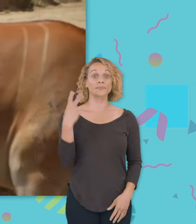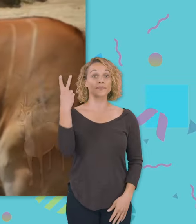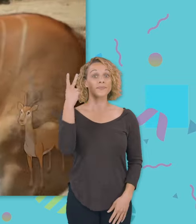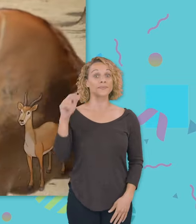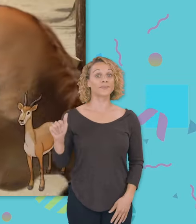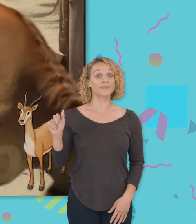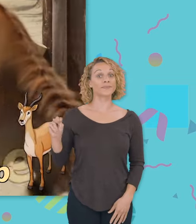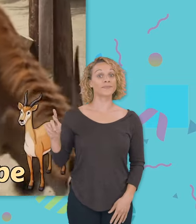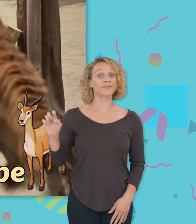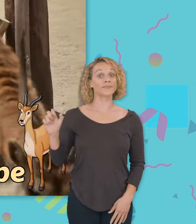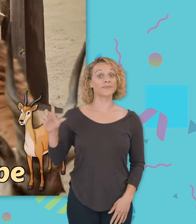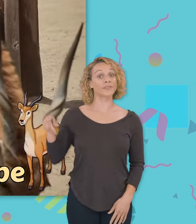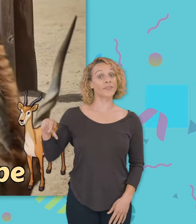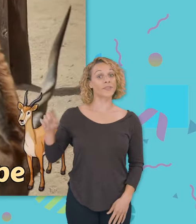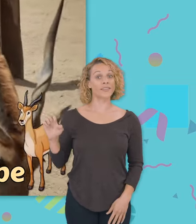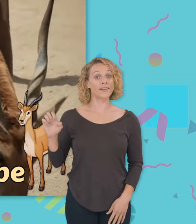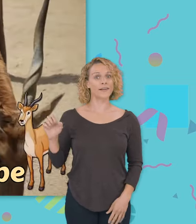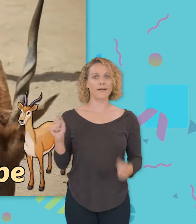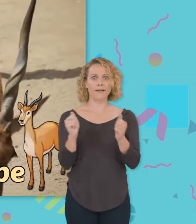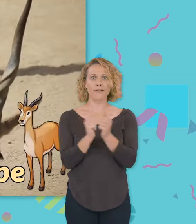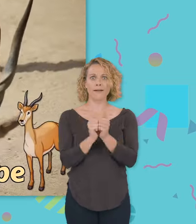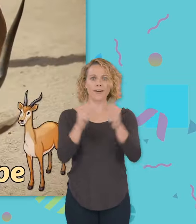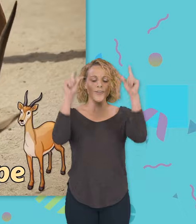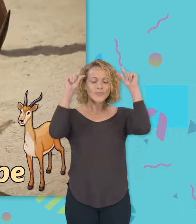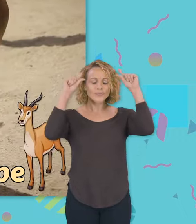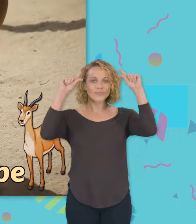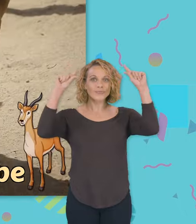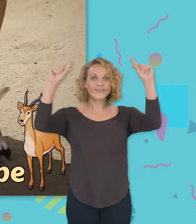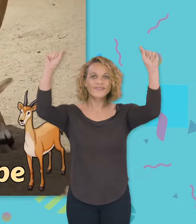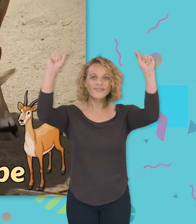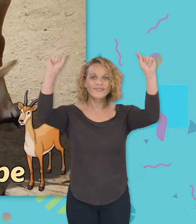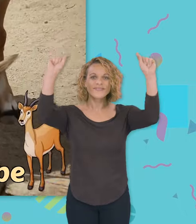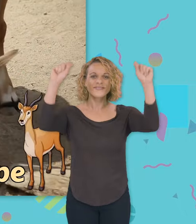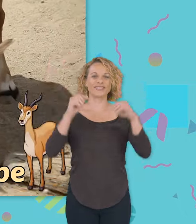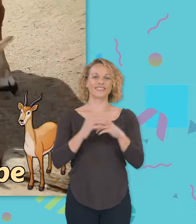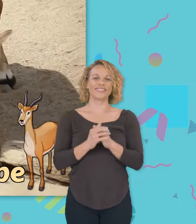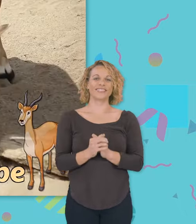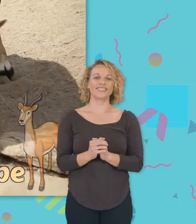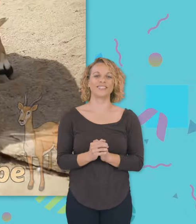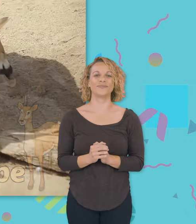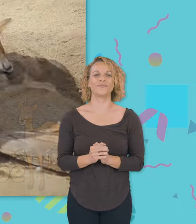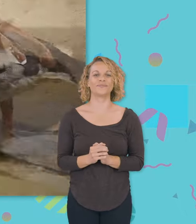I see an antelope with such pointy horns.